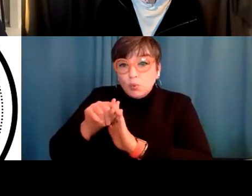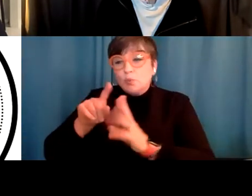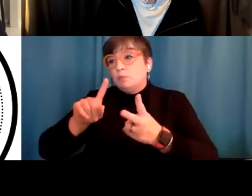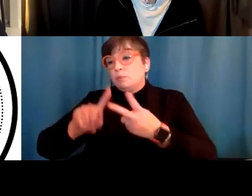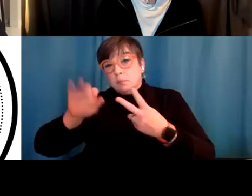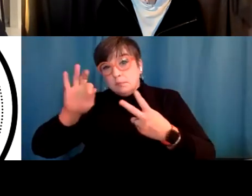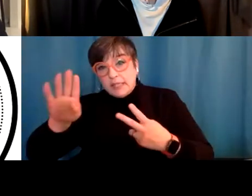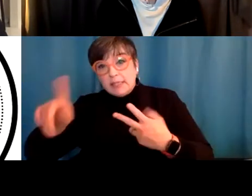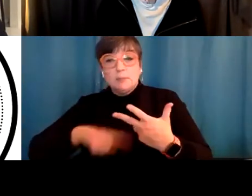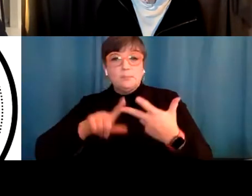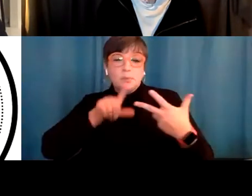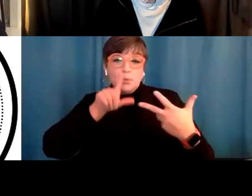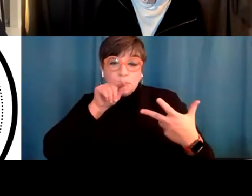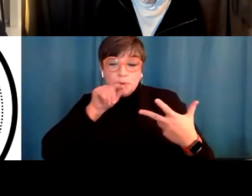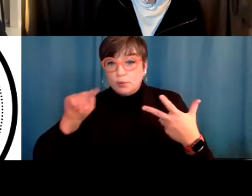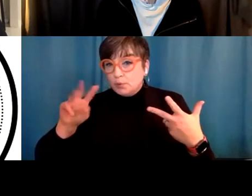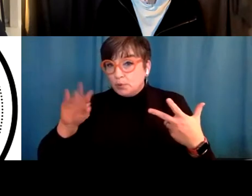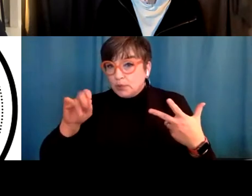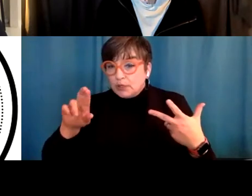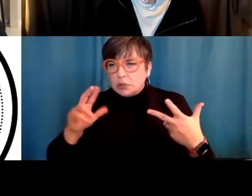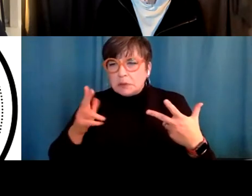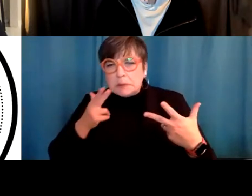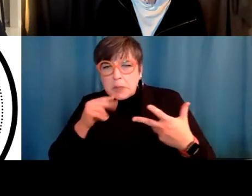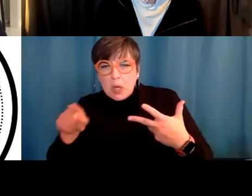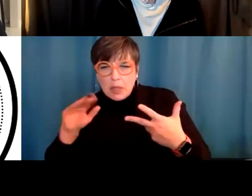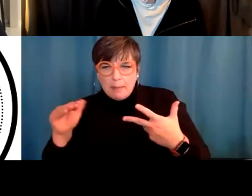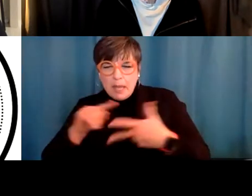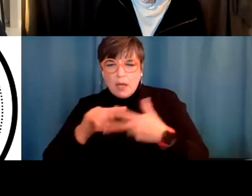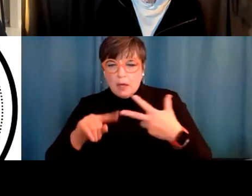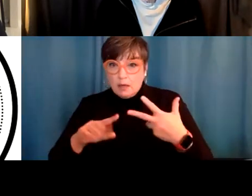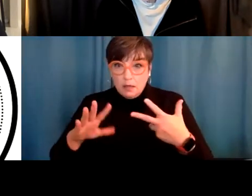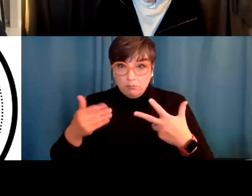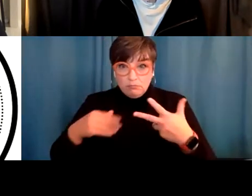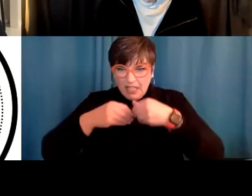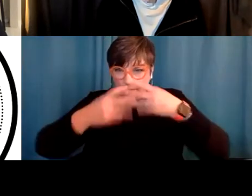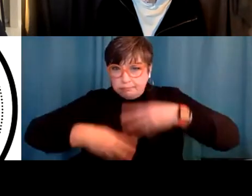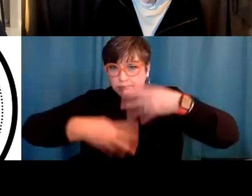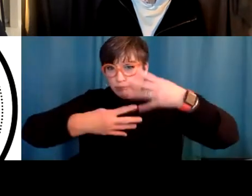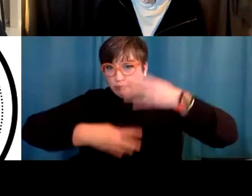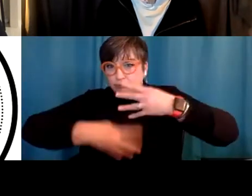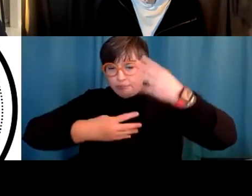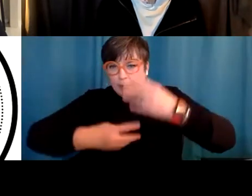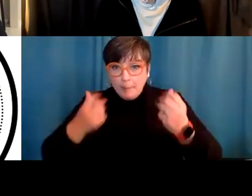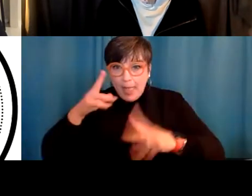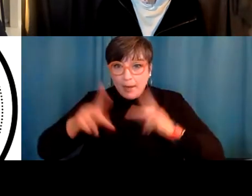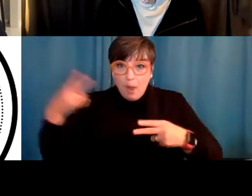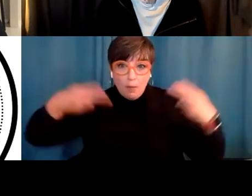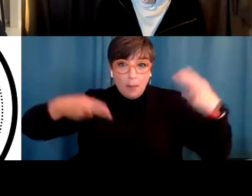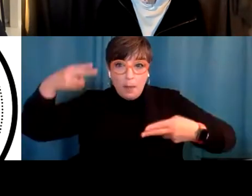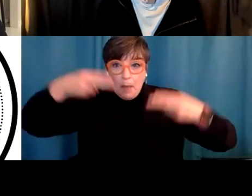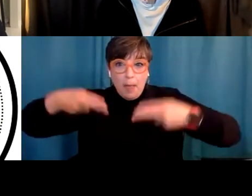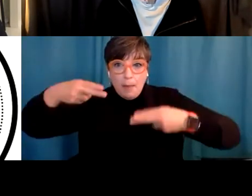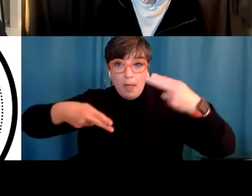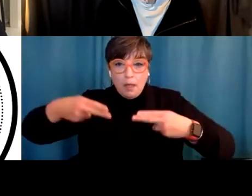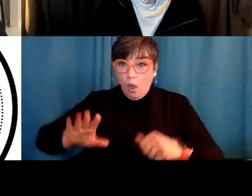is a bit smaller, mm-hmm. you mm-hmm. have so many people participating that you're policy decisions